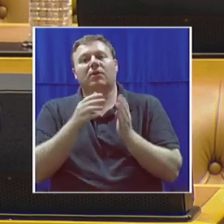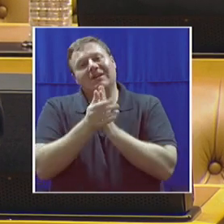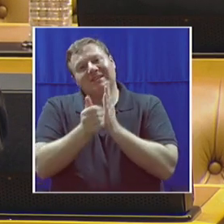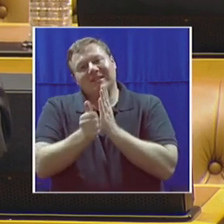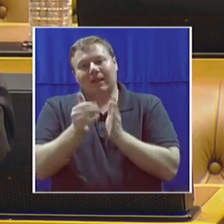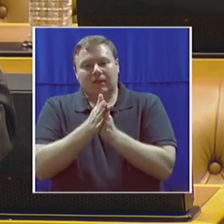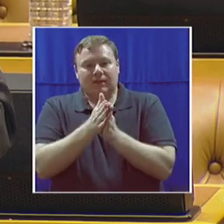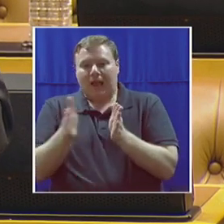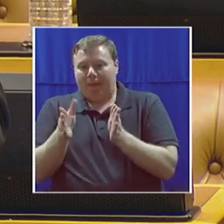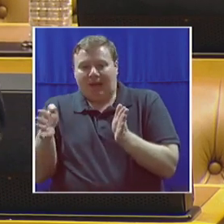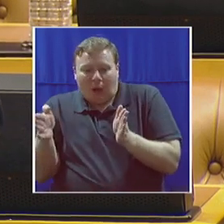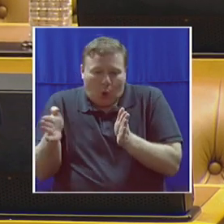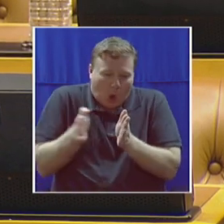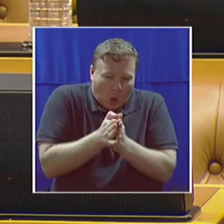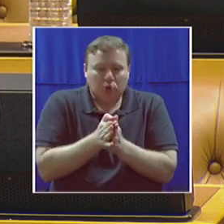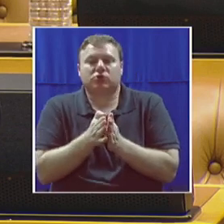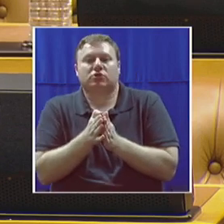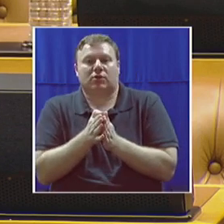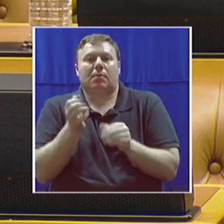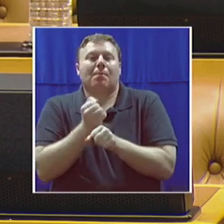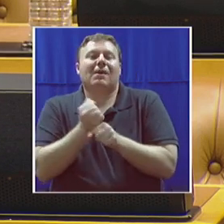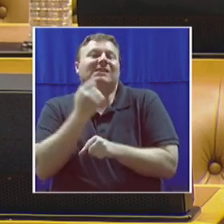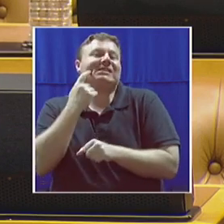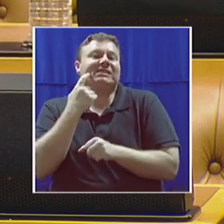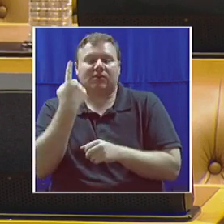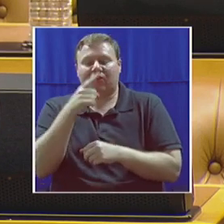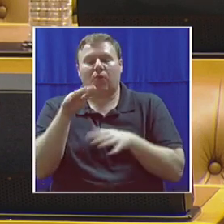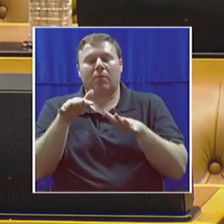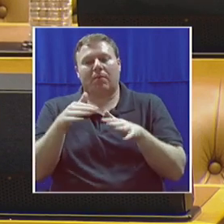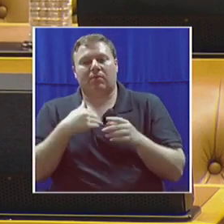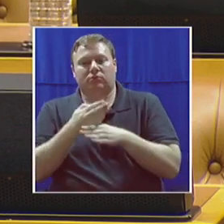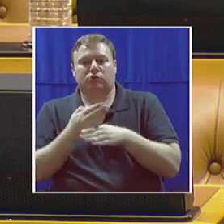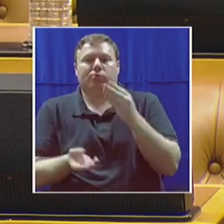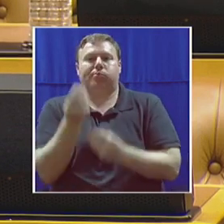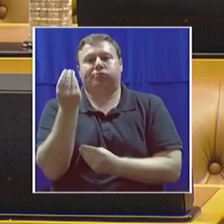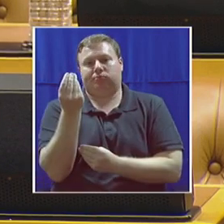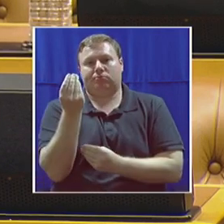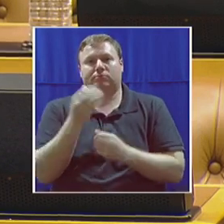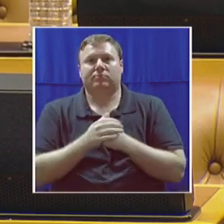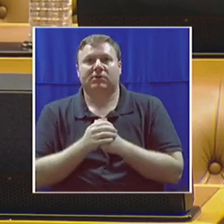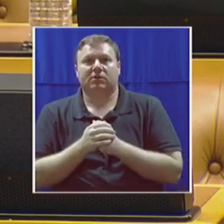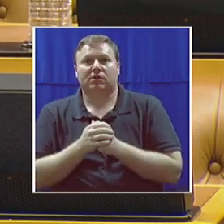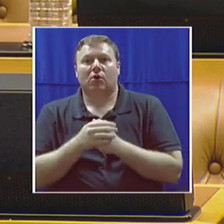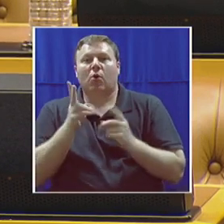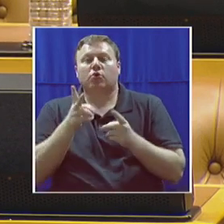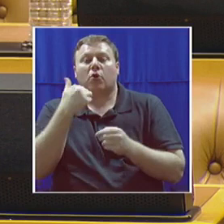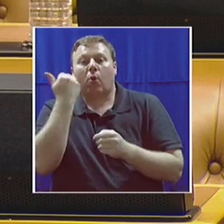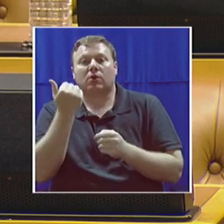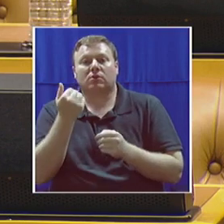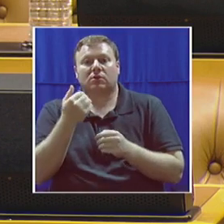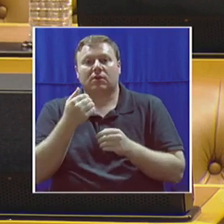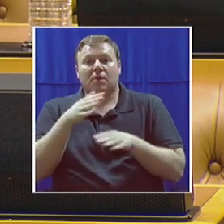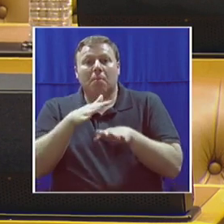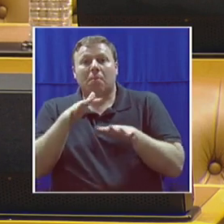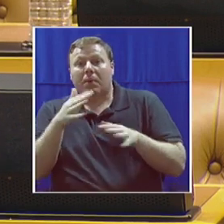to facilitate the transition between school living and first employment we also refer work Seekers with low